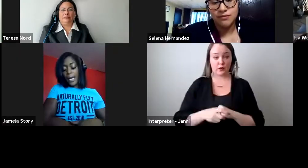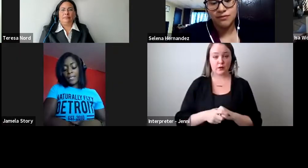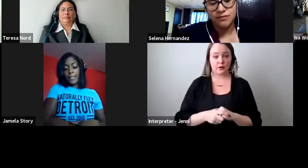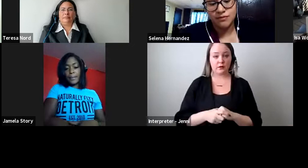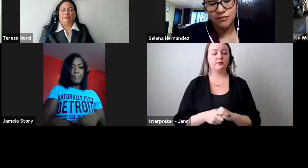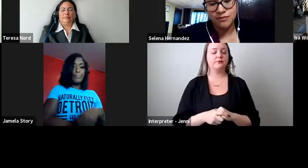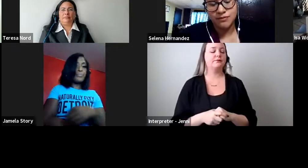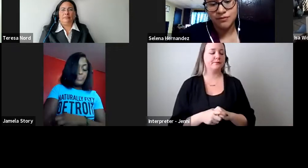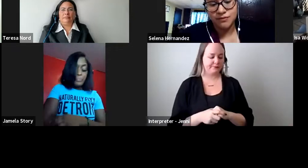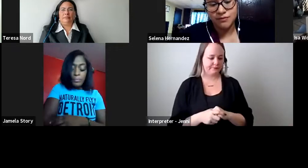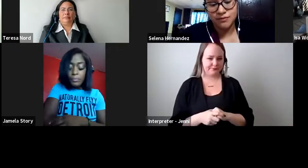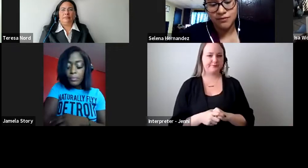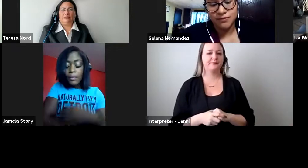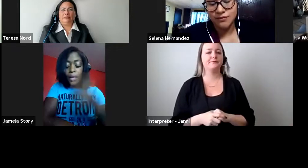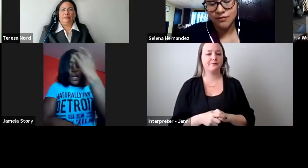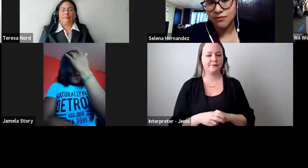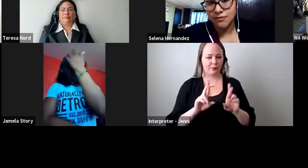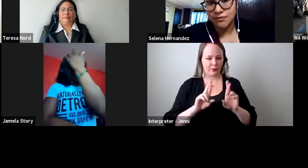Yes.